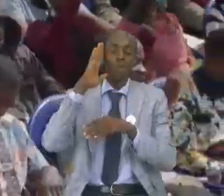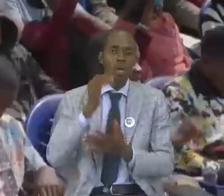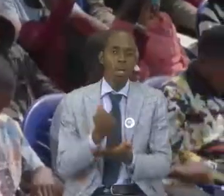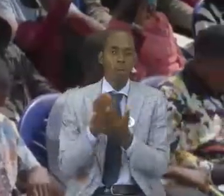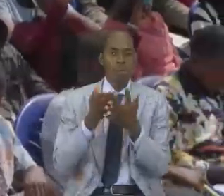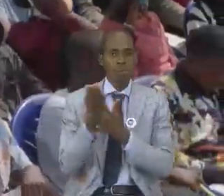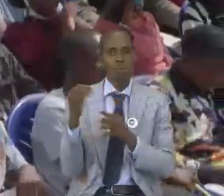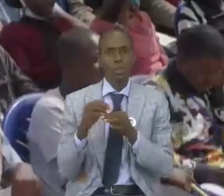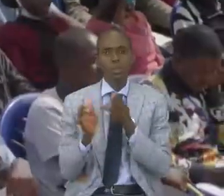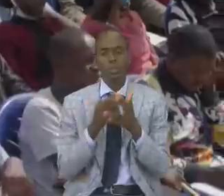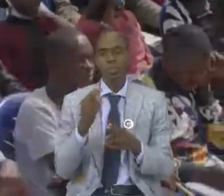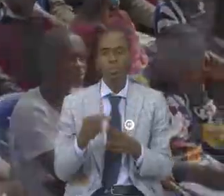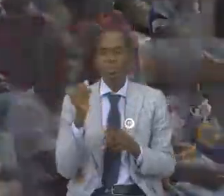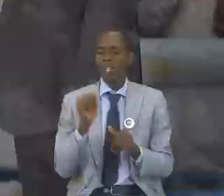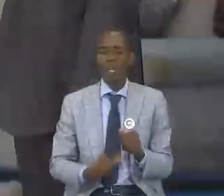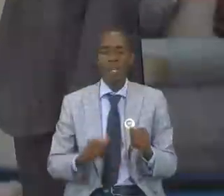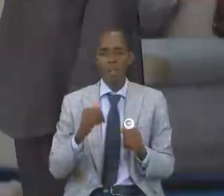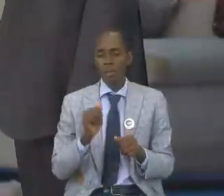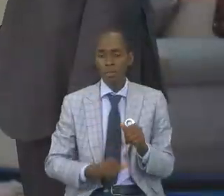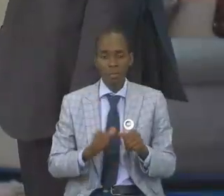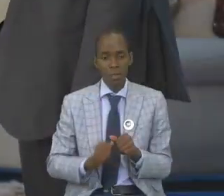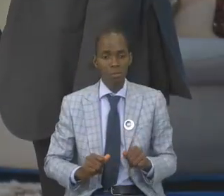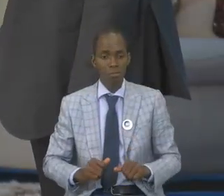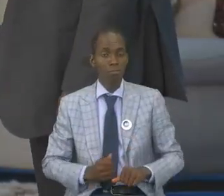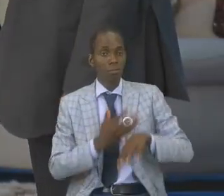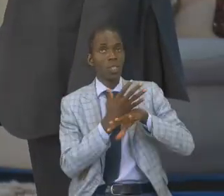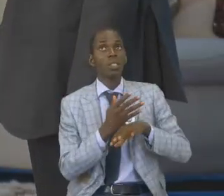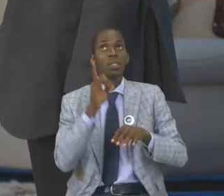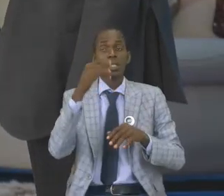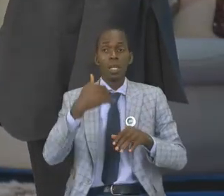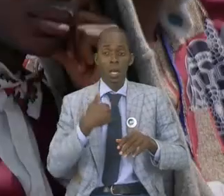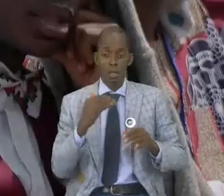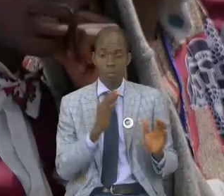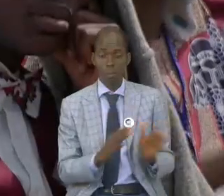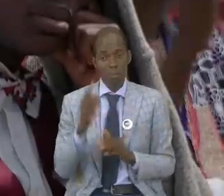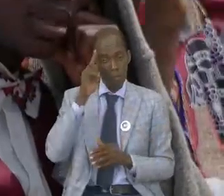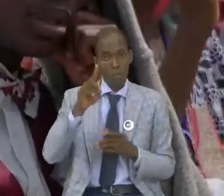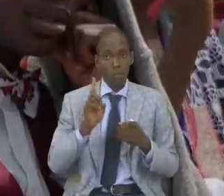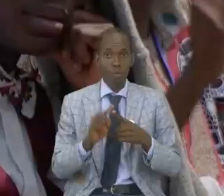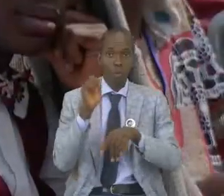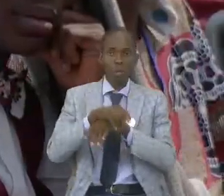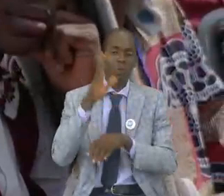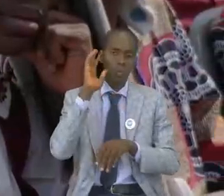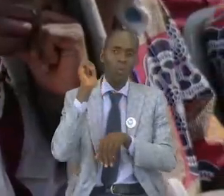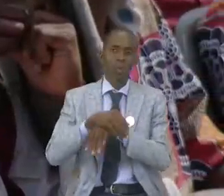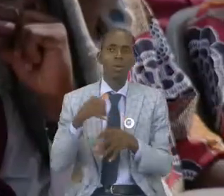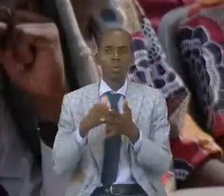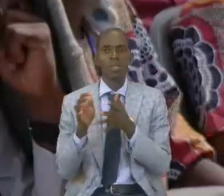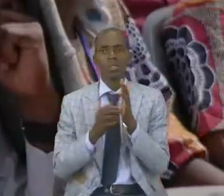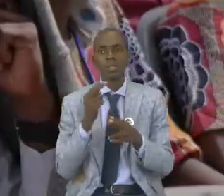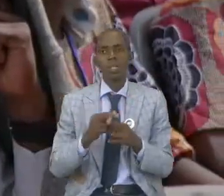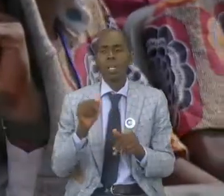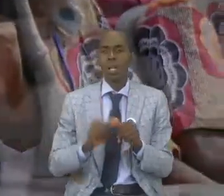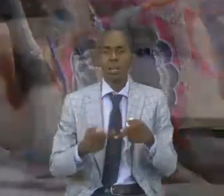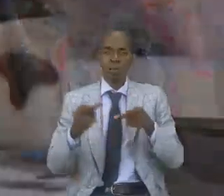Every mountain he has ordained, you will climb in life, you will climb. Every place he has ordained, you will